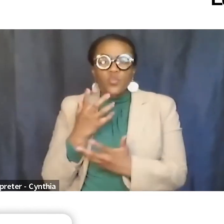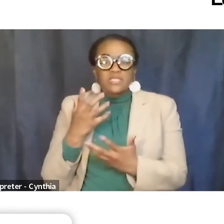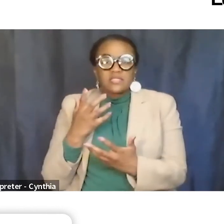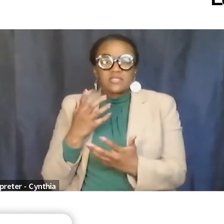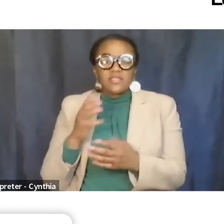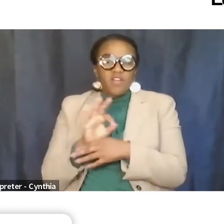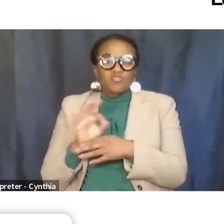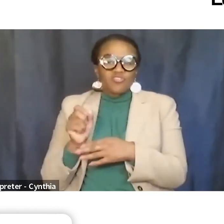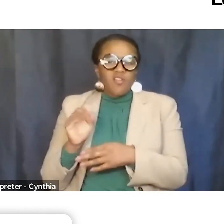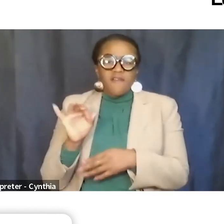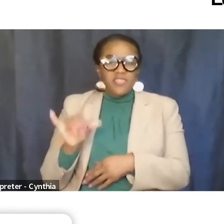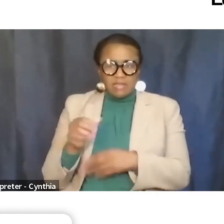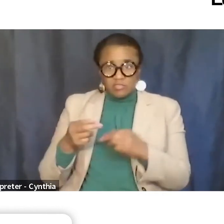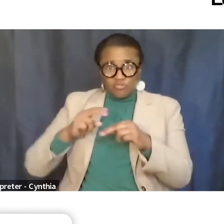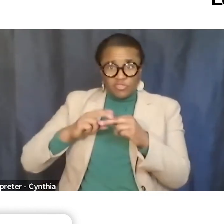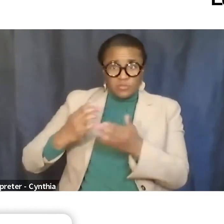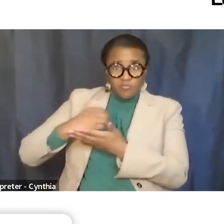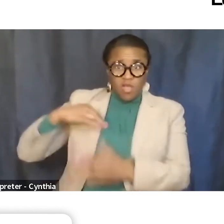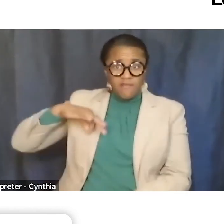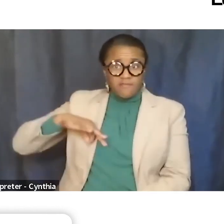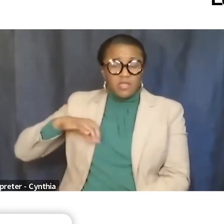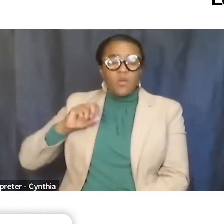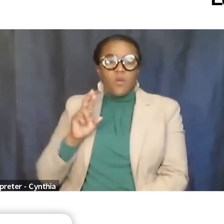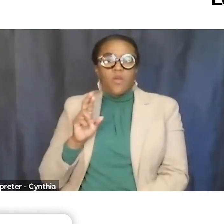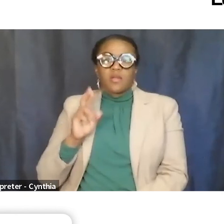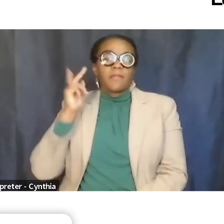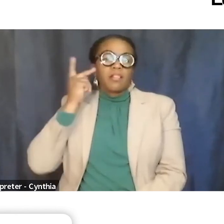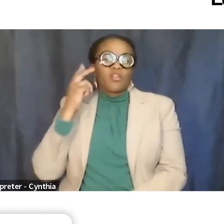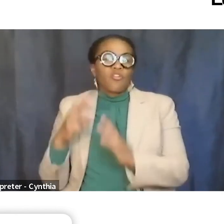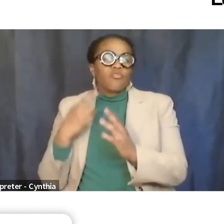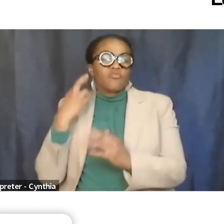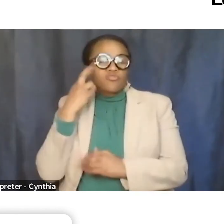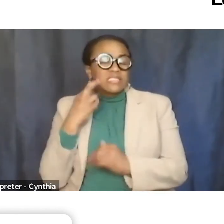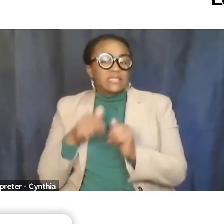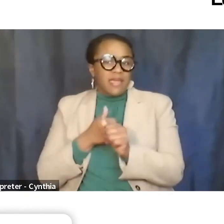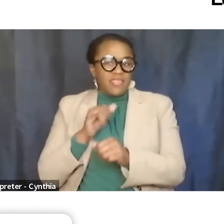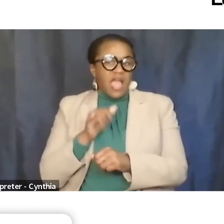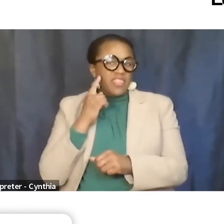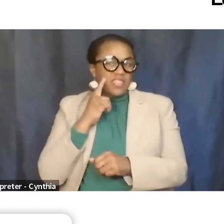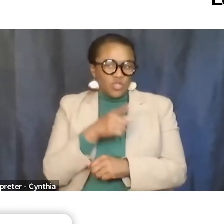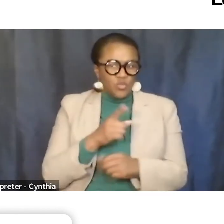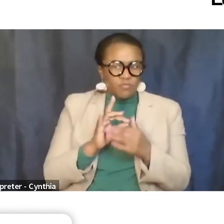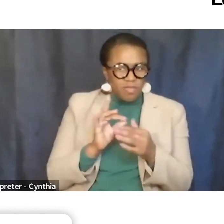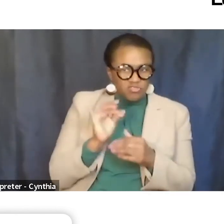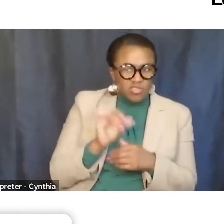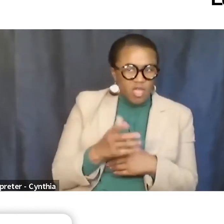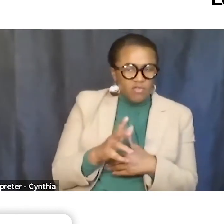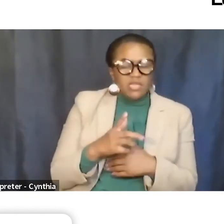Does that increase profitability, or is there a political reason? And I think that kind of goes in with what you were just saying. So it's like